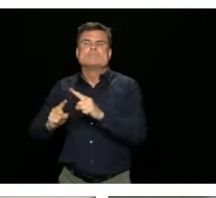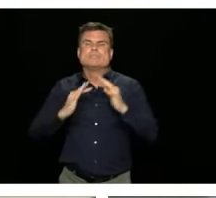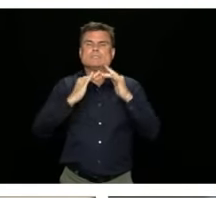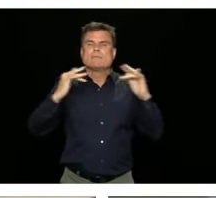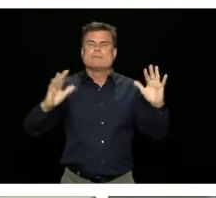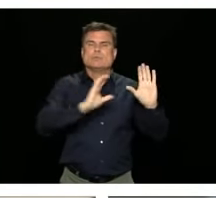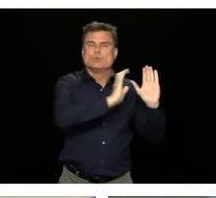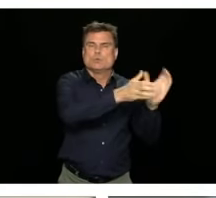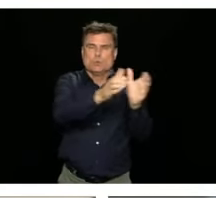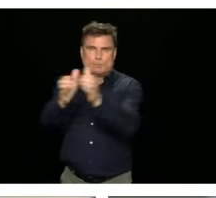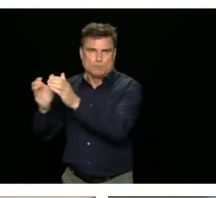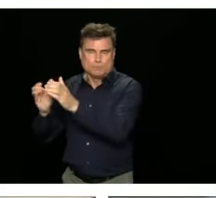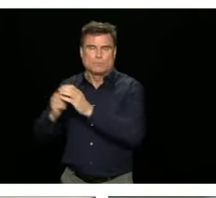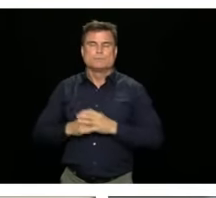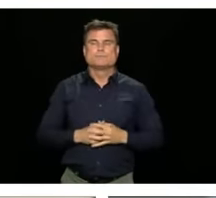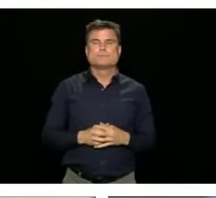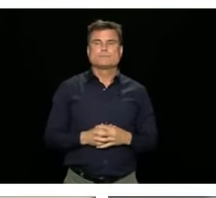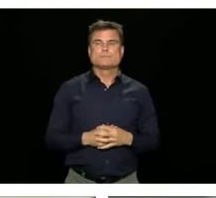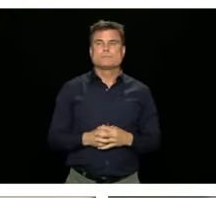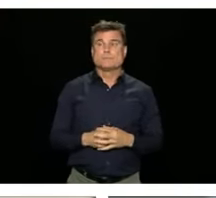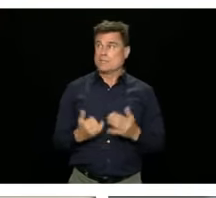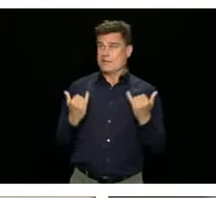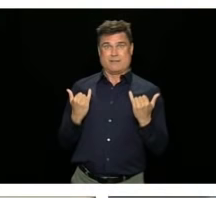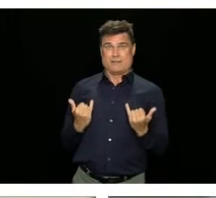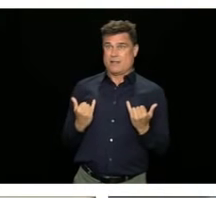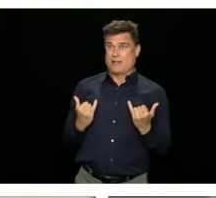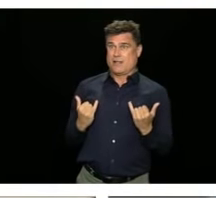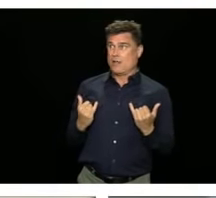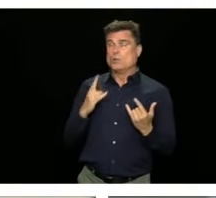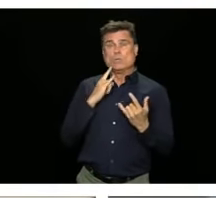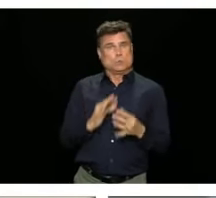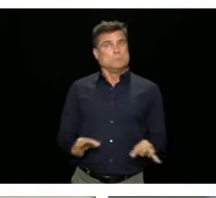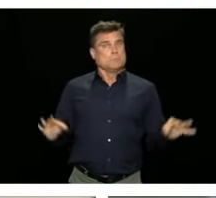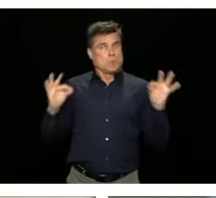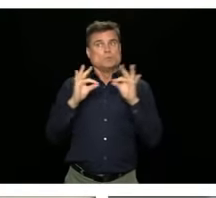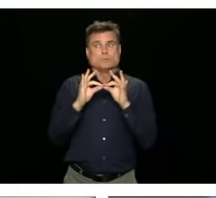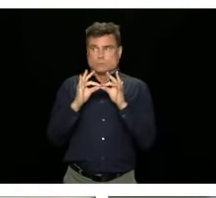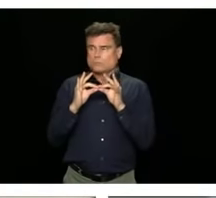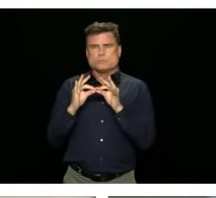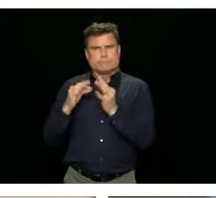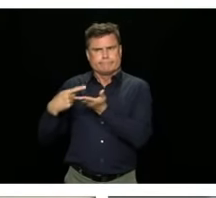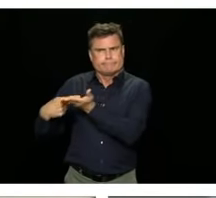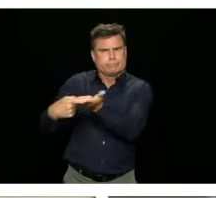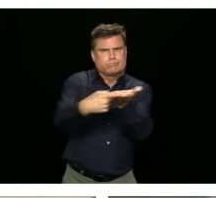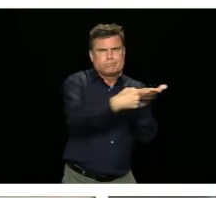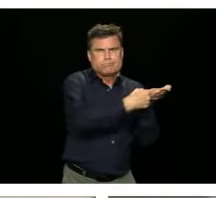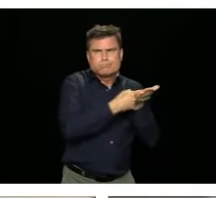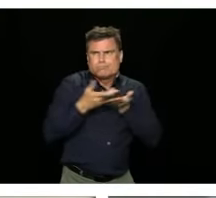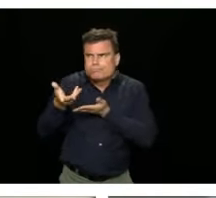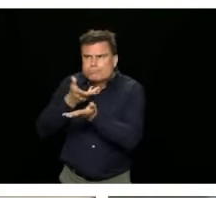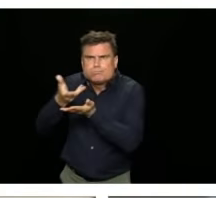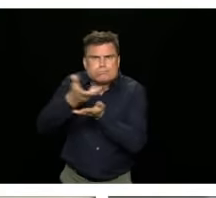part in the province around how we can move forward on anti-racism and anti-racist futures.